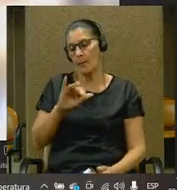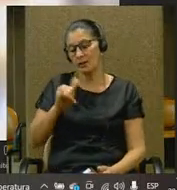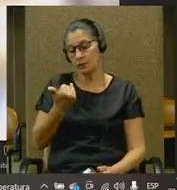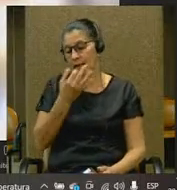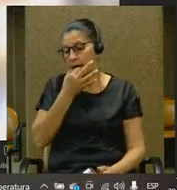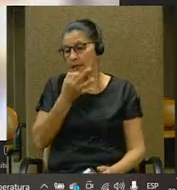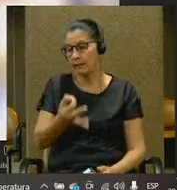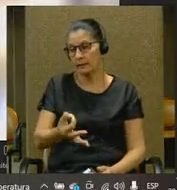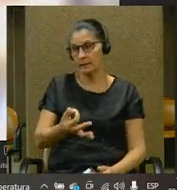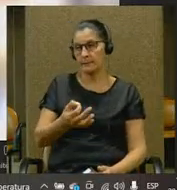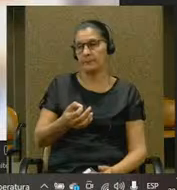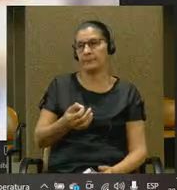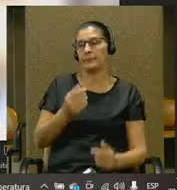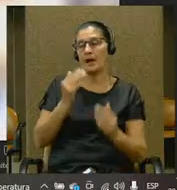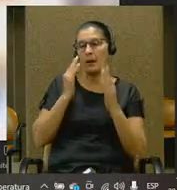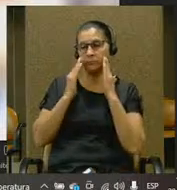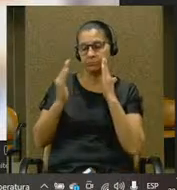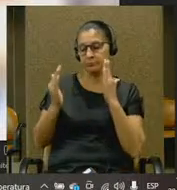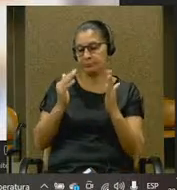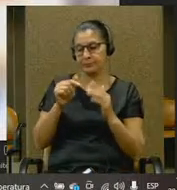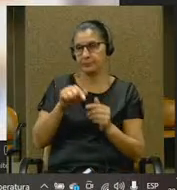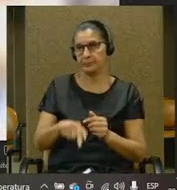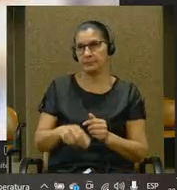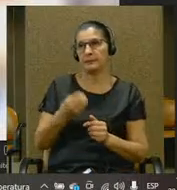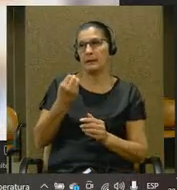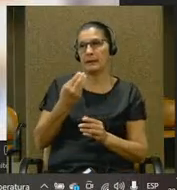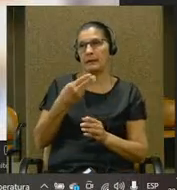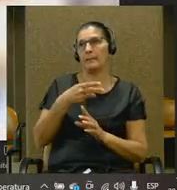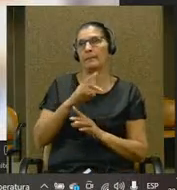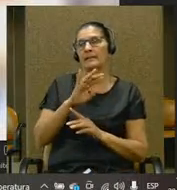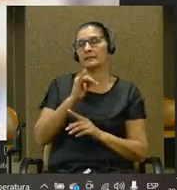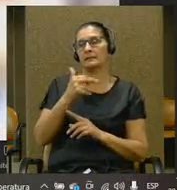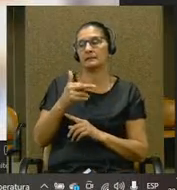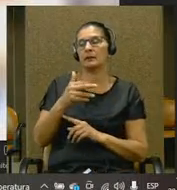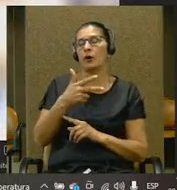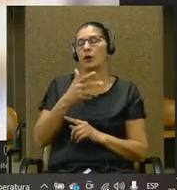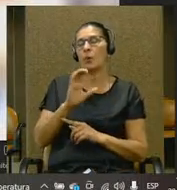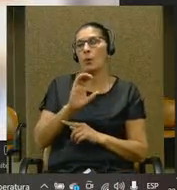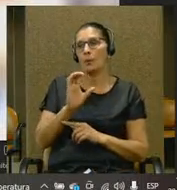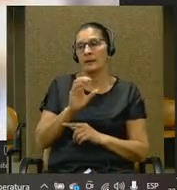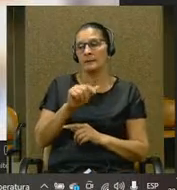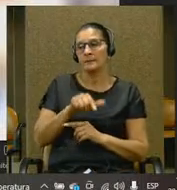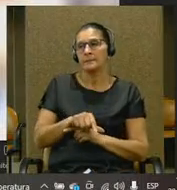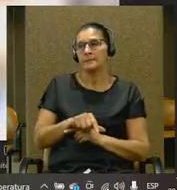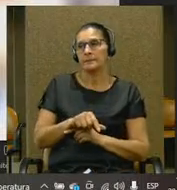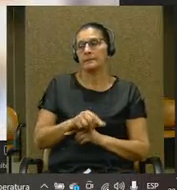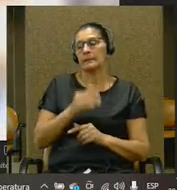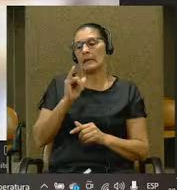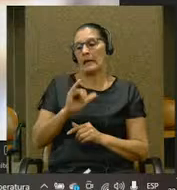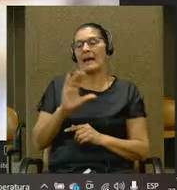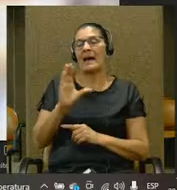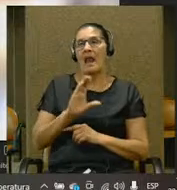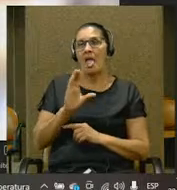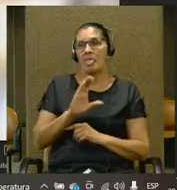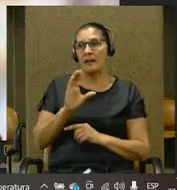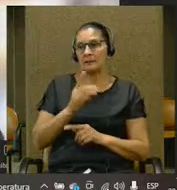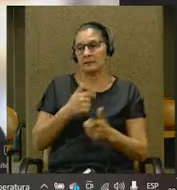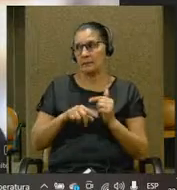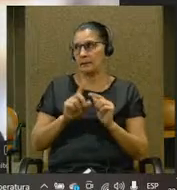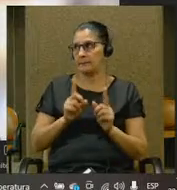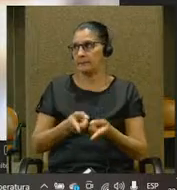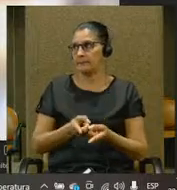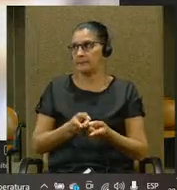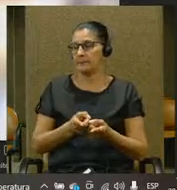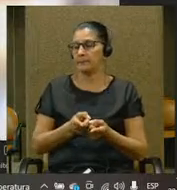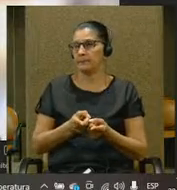of the impact in British Columbia, we have, and in Canada, and Canada